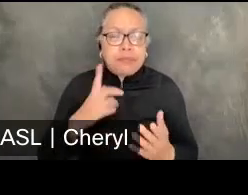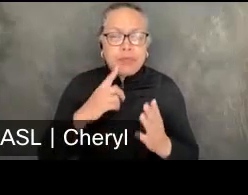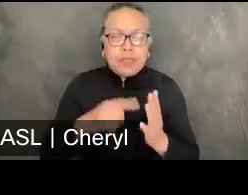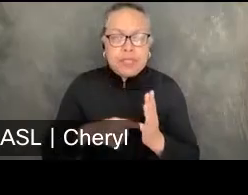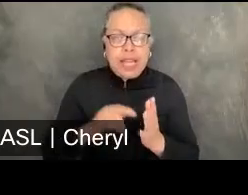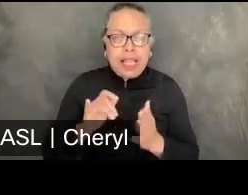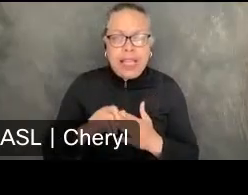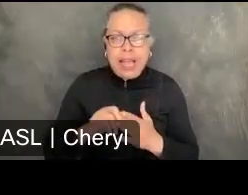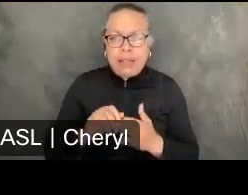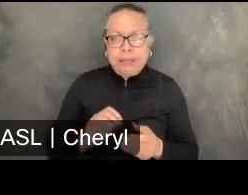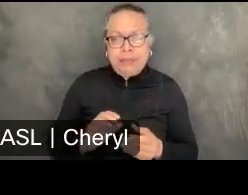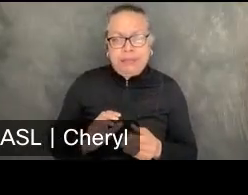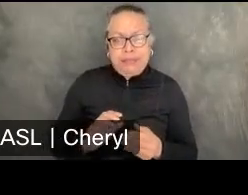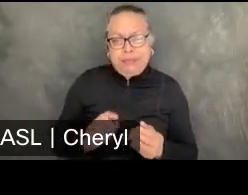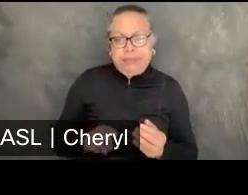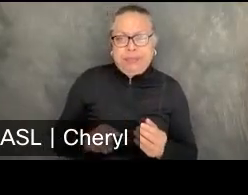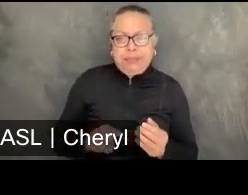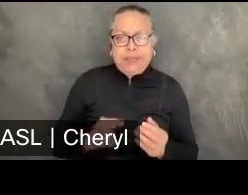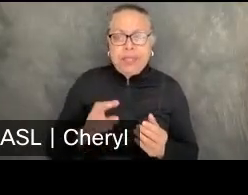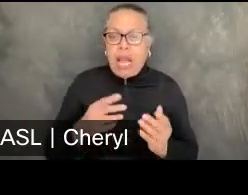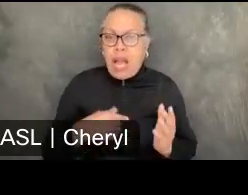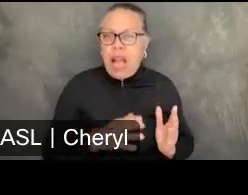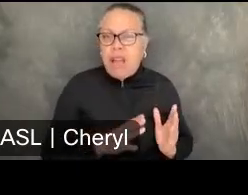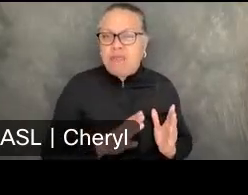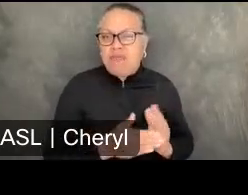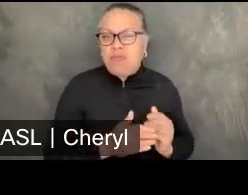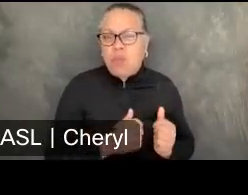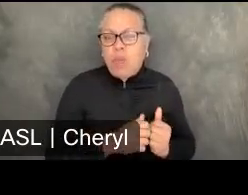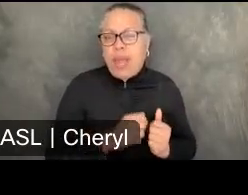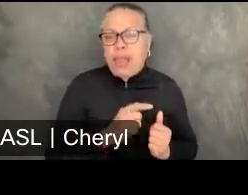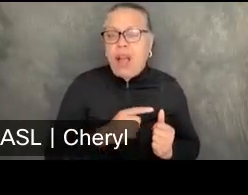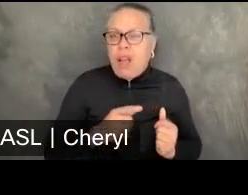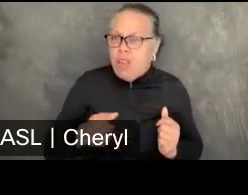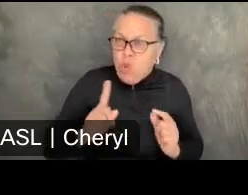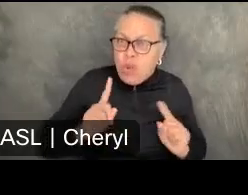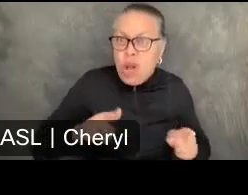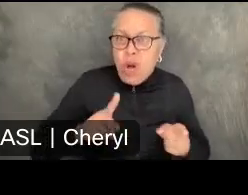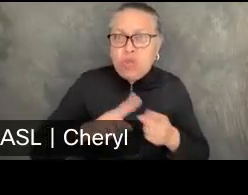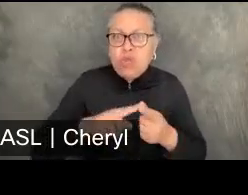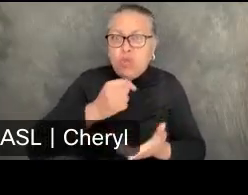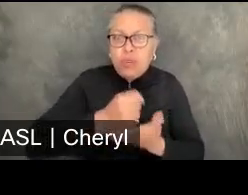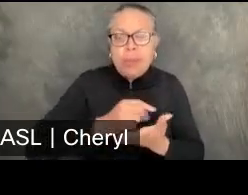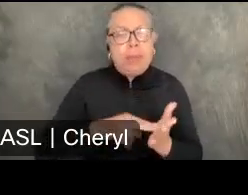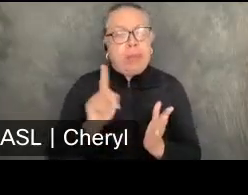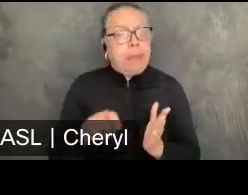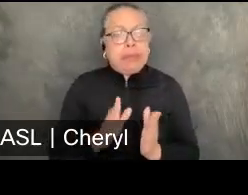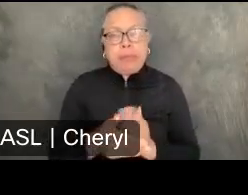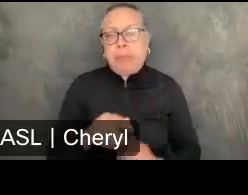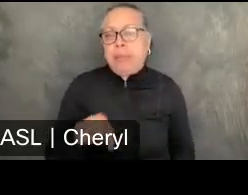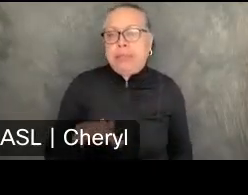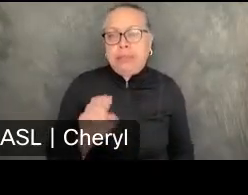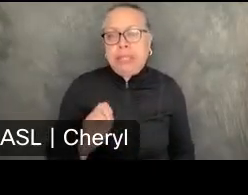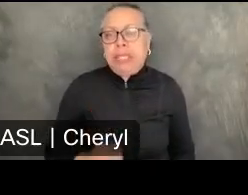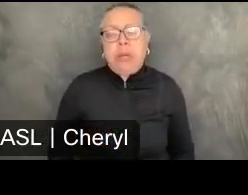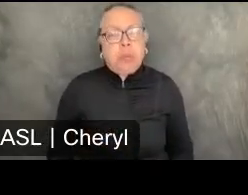allegations around you're having an affair with your counselor or you're having an affair with someone else at that mental health office